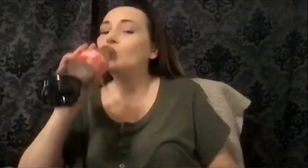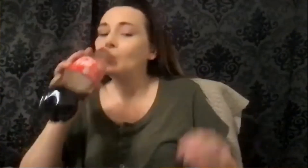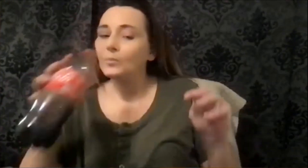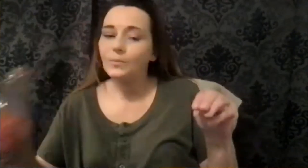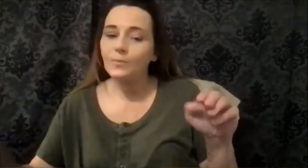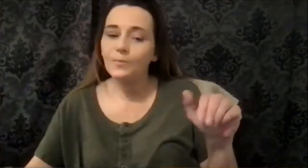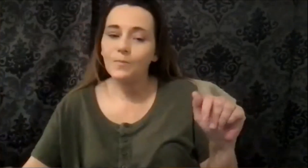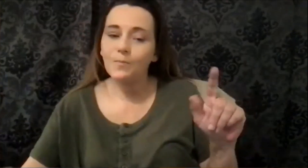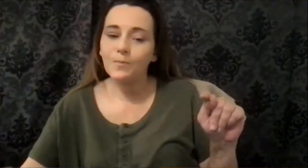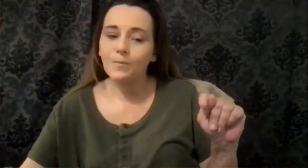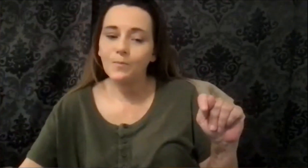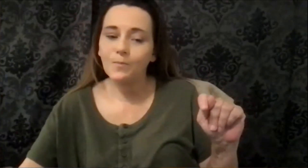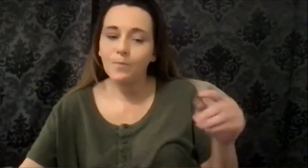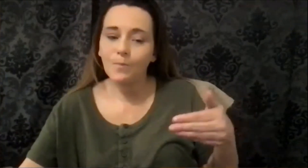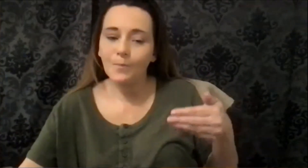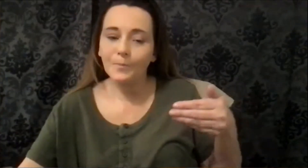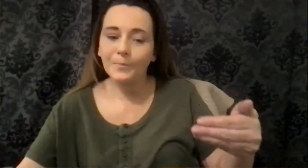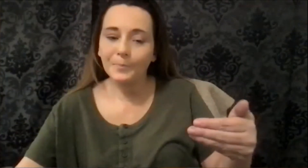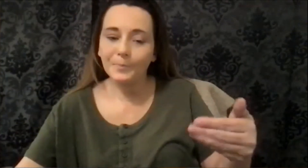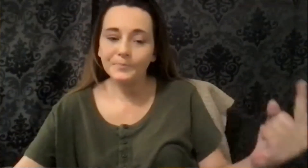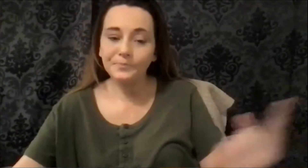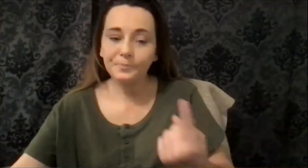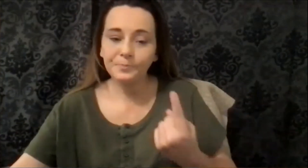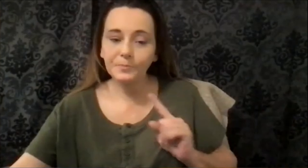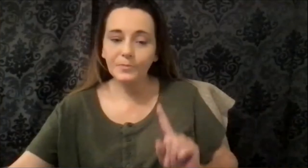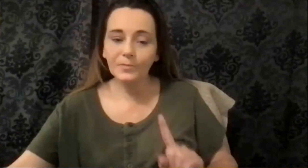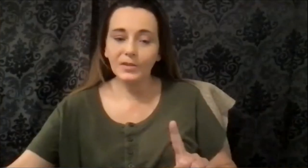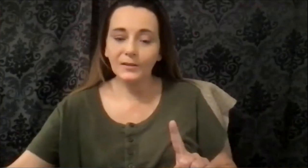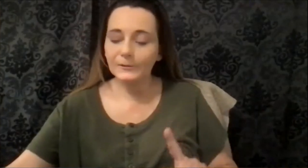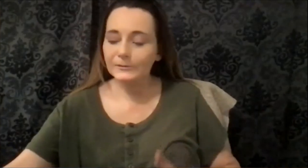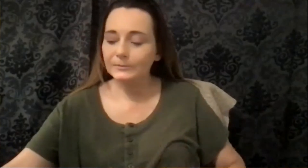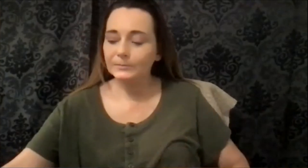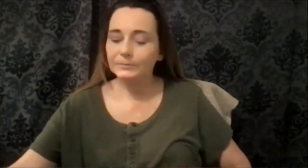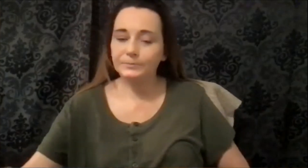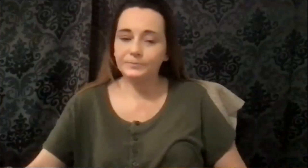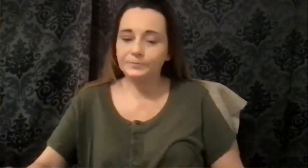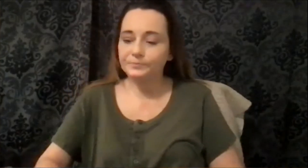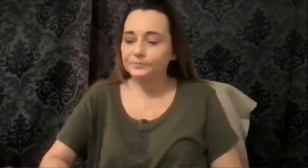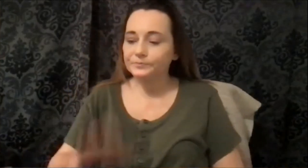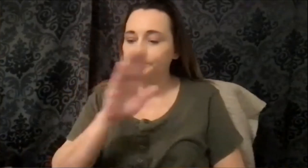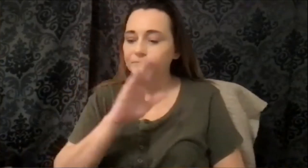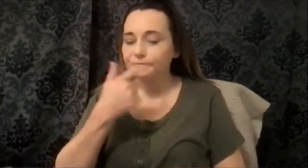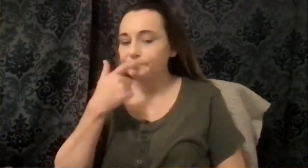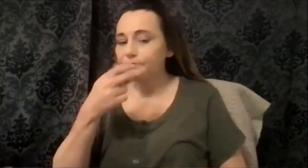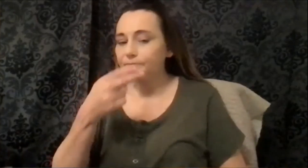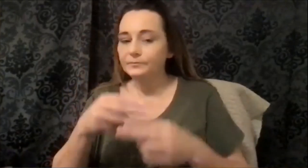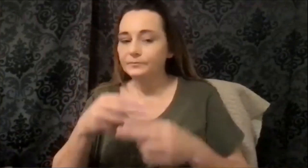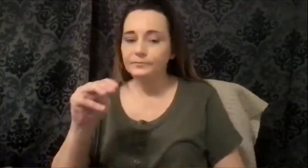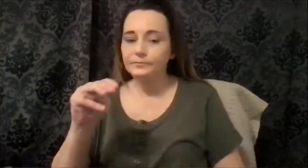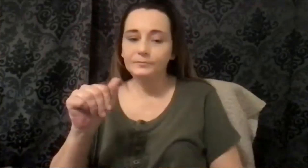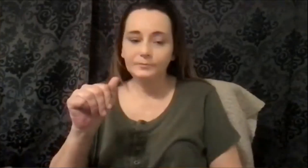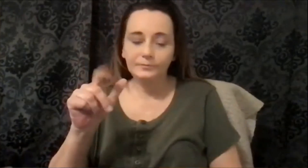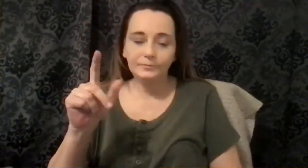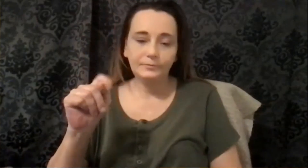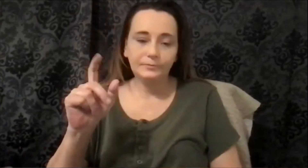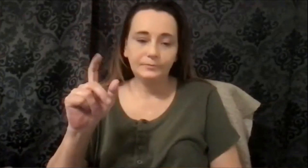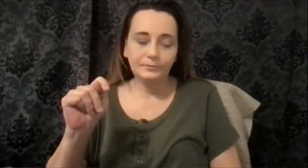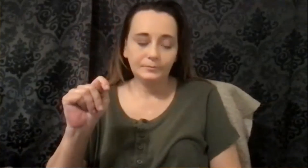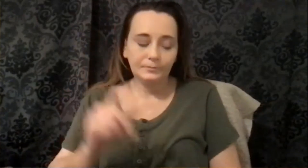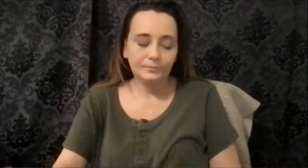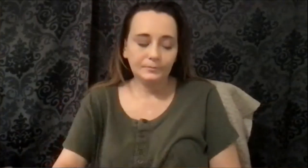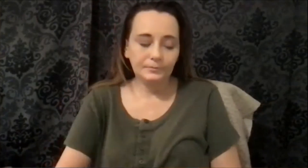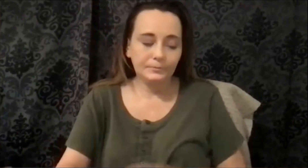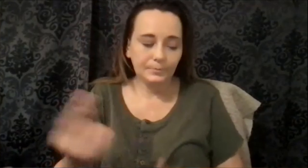All right, go ahead, Matt. Come on up, please. Hey, Matt. Going back to the beginning when you were talking about the